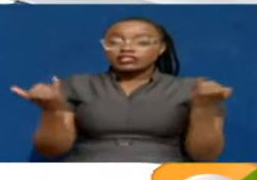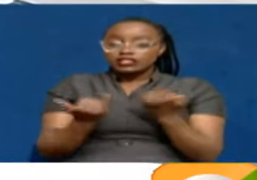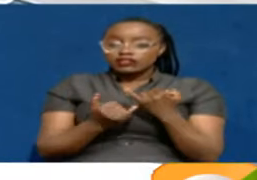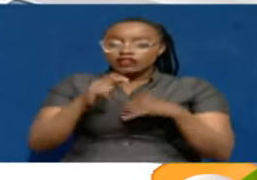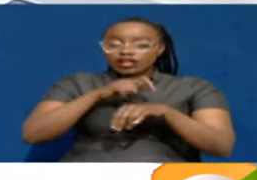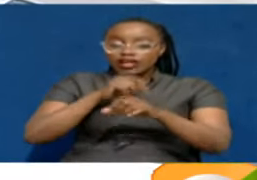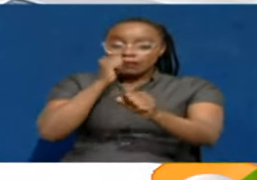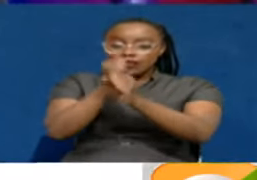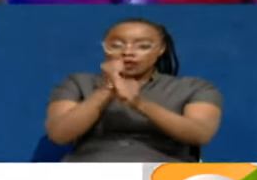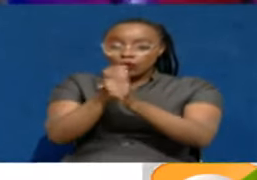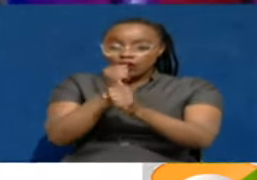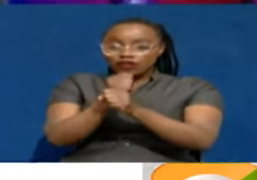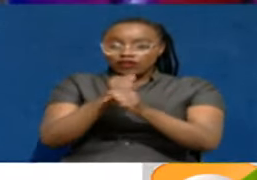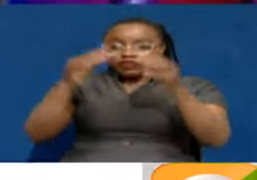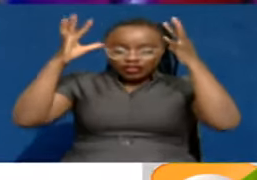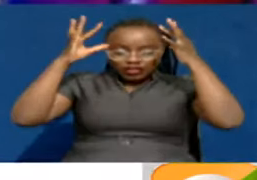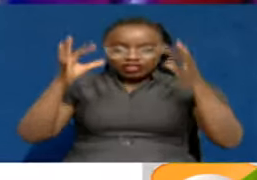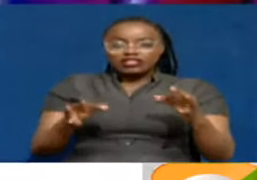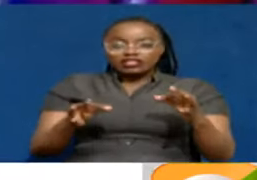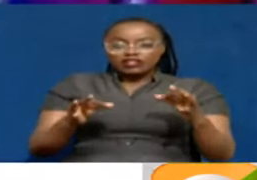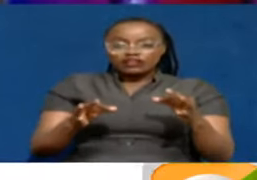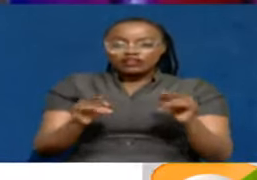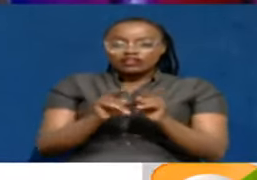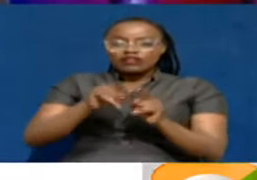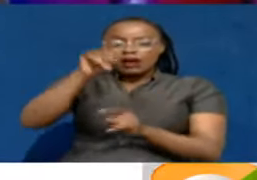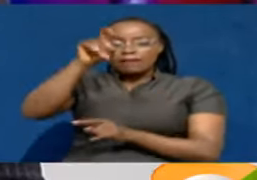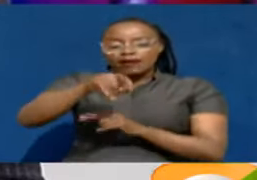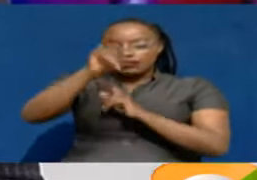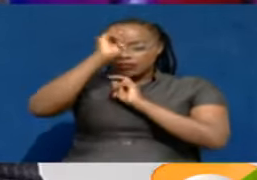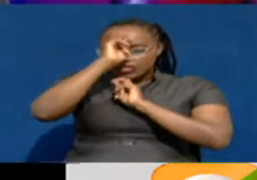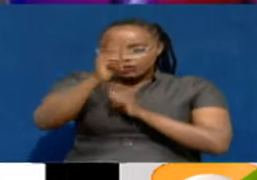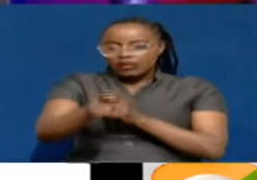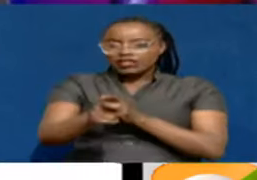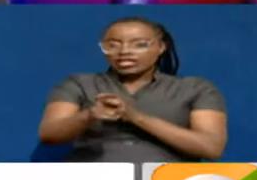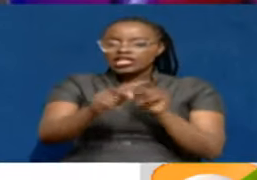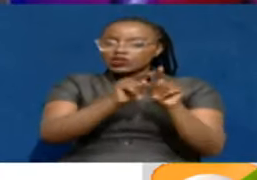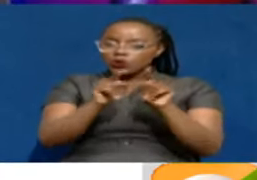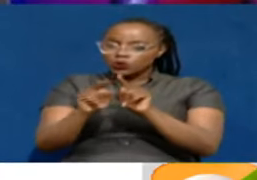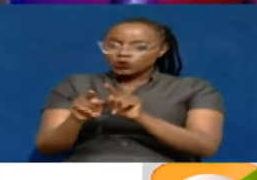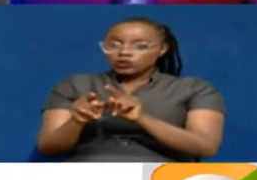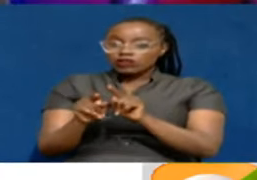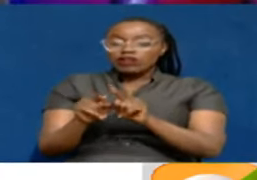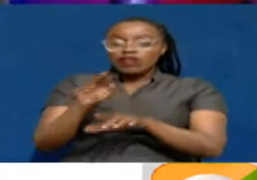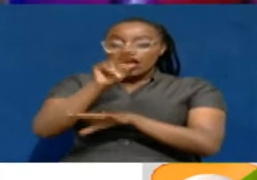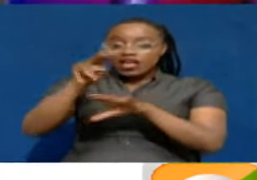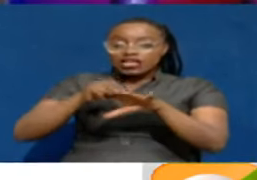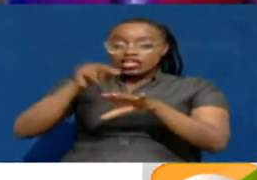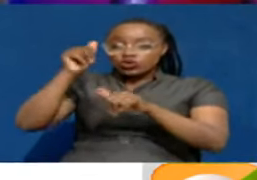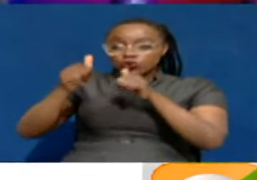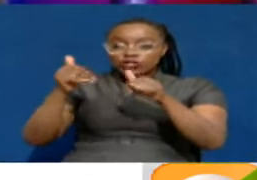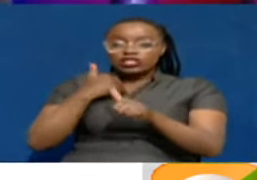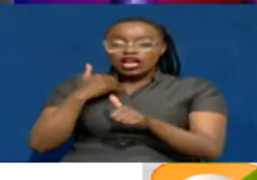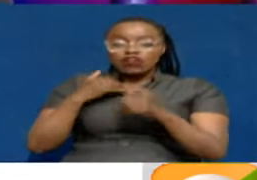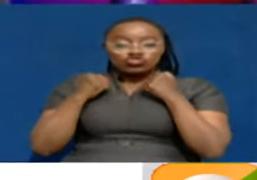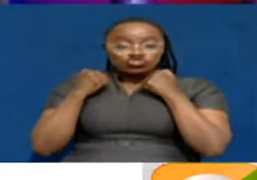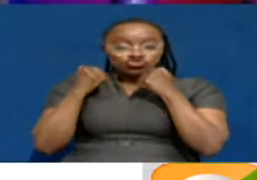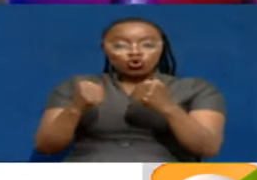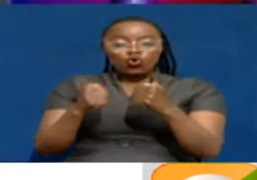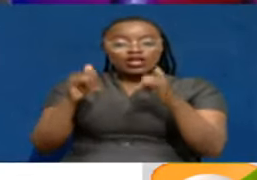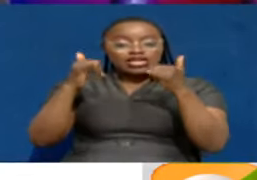when they work, their decisions ought and must be respected. And a nation that does not have